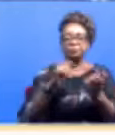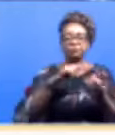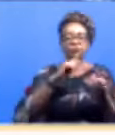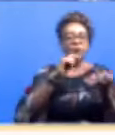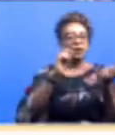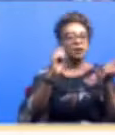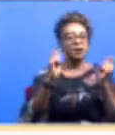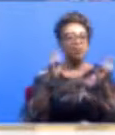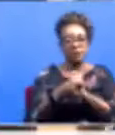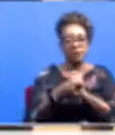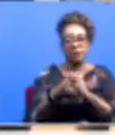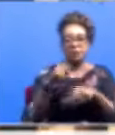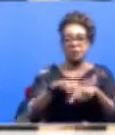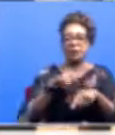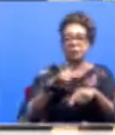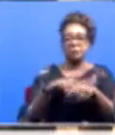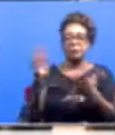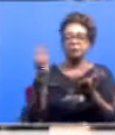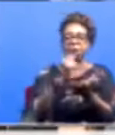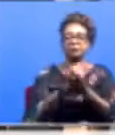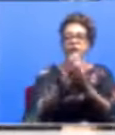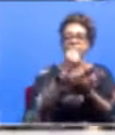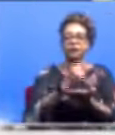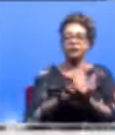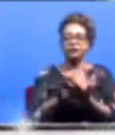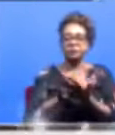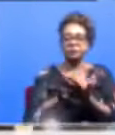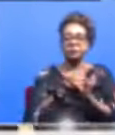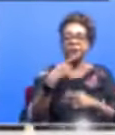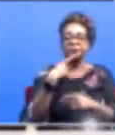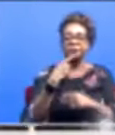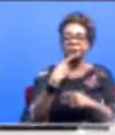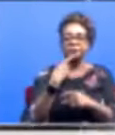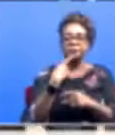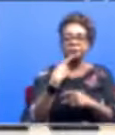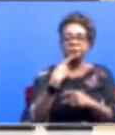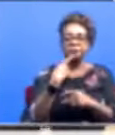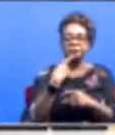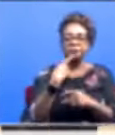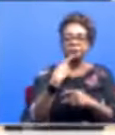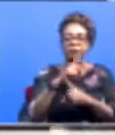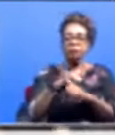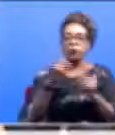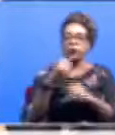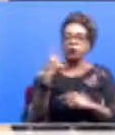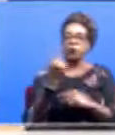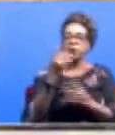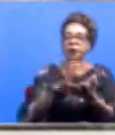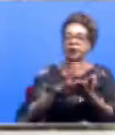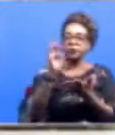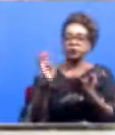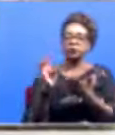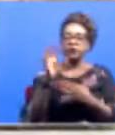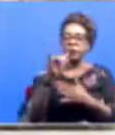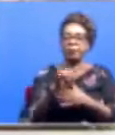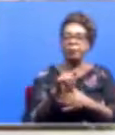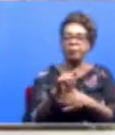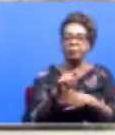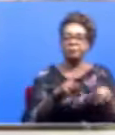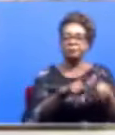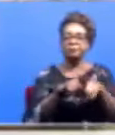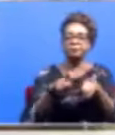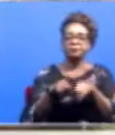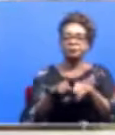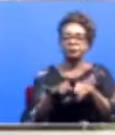immediately after he was elected into office. Members claim they have not only been excluded from government appointments, but